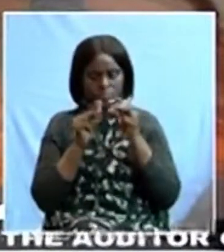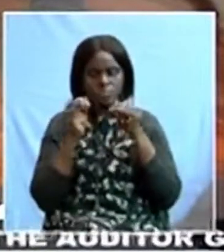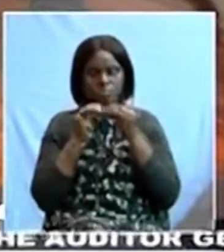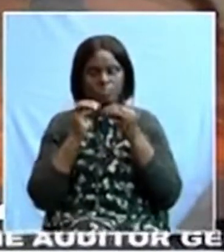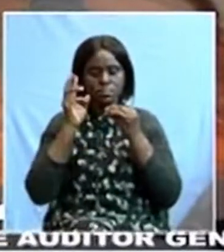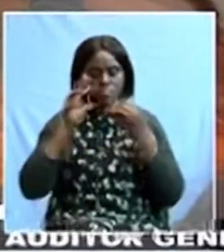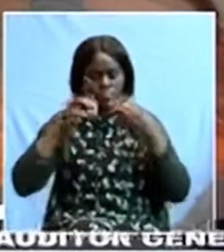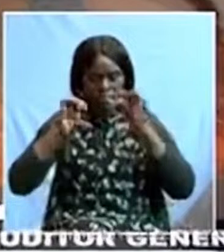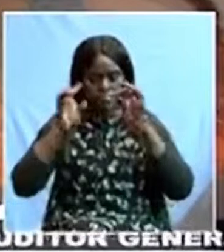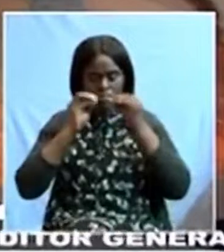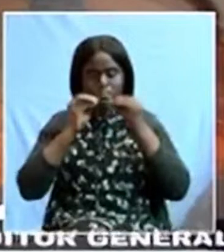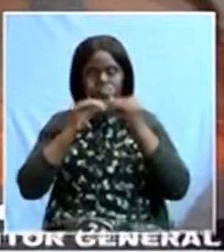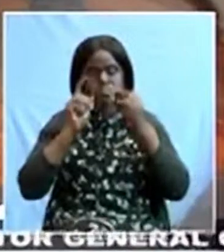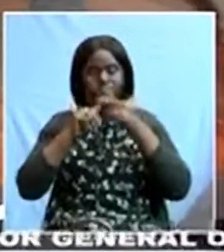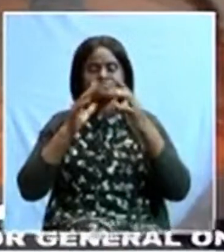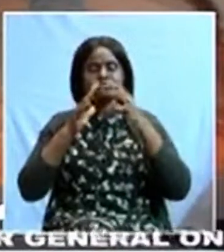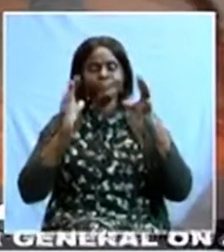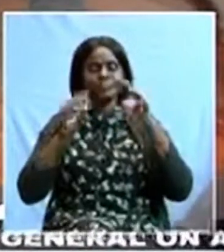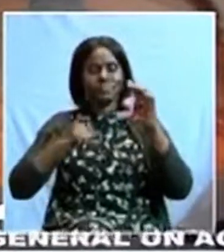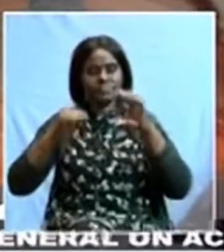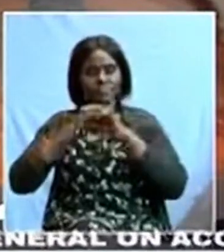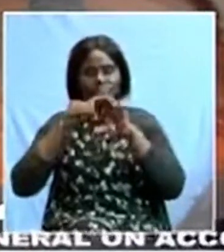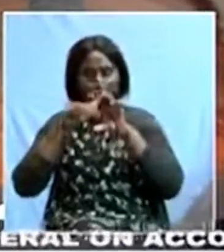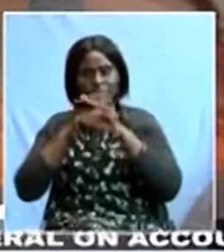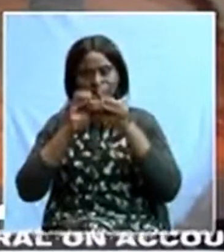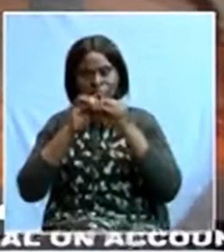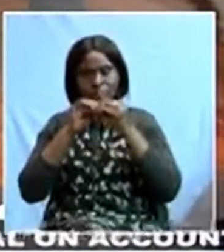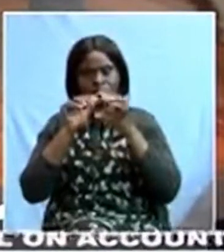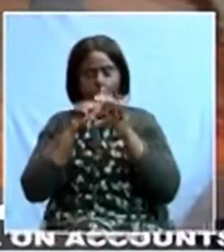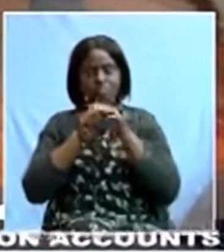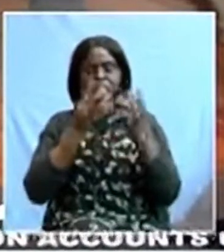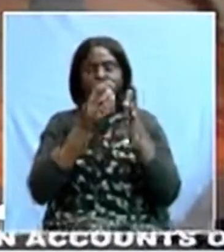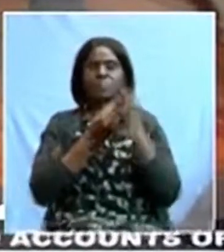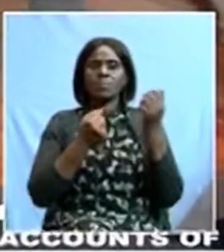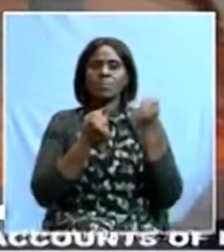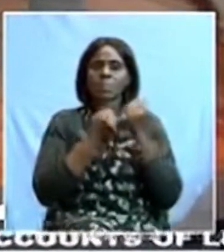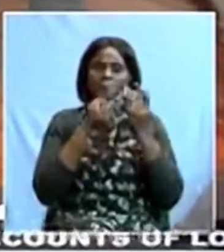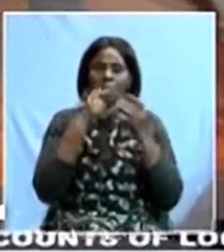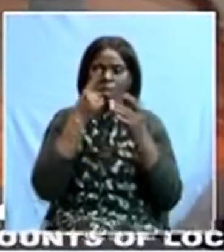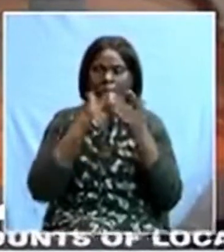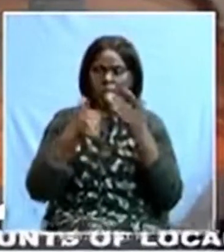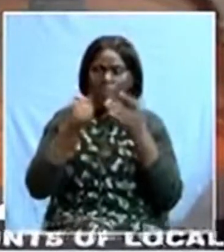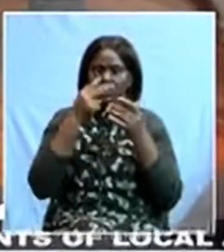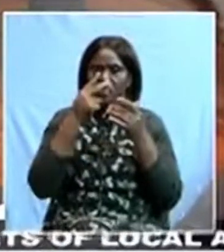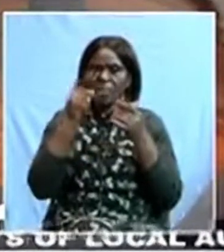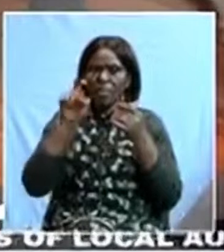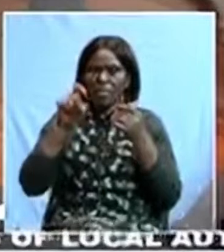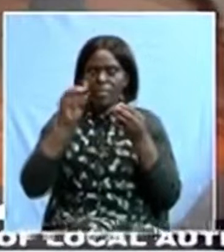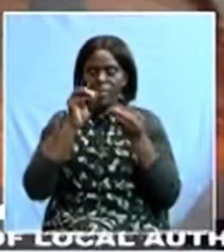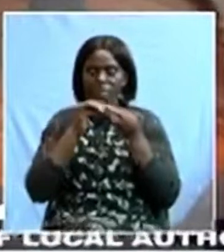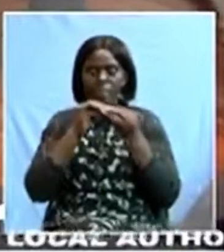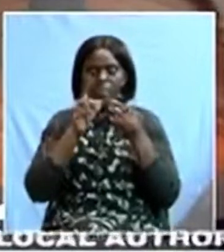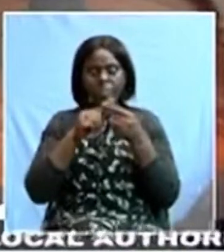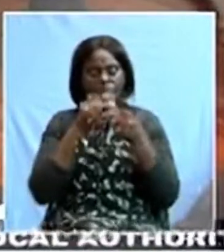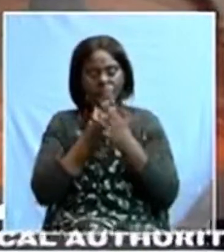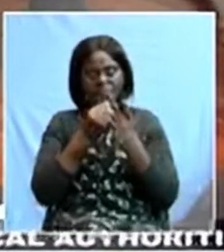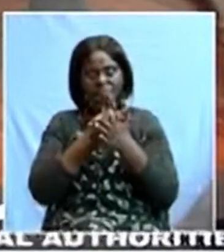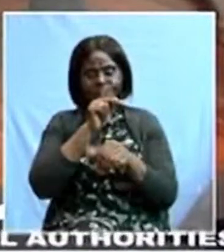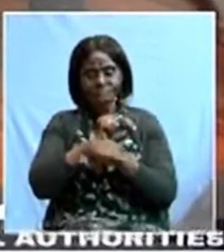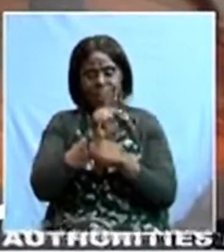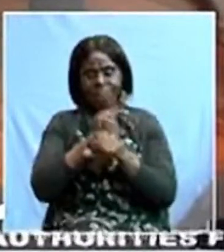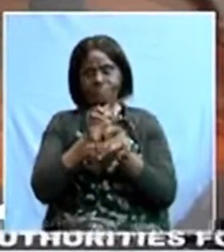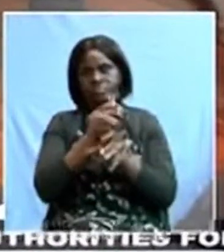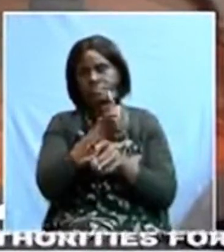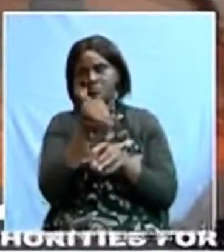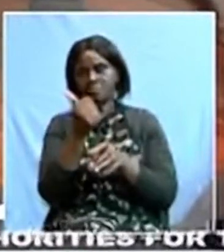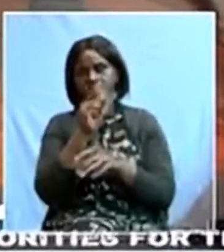will continue to widely engage stakeholders and funders who would see a need to fund projects in any of